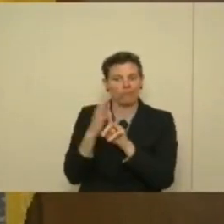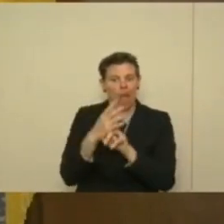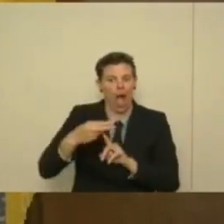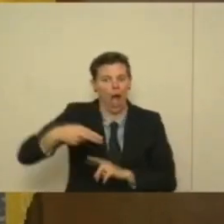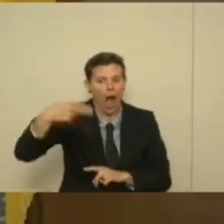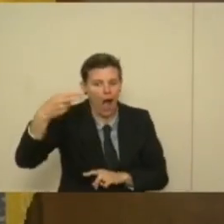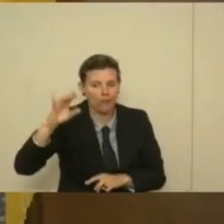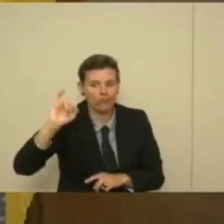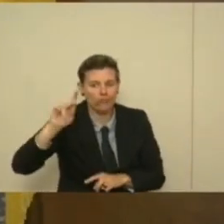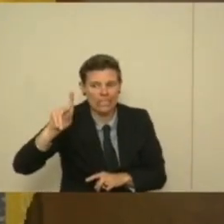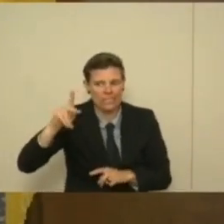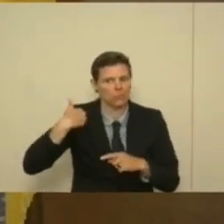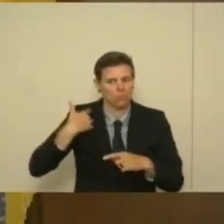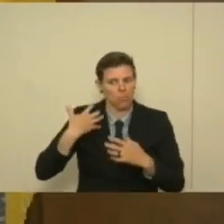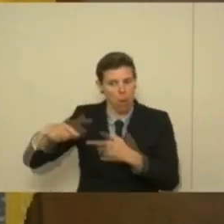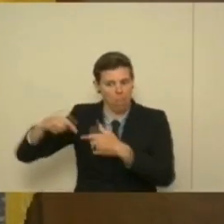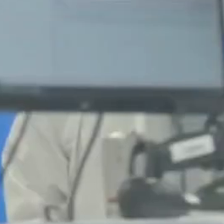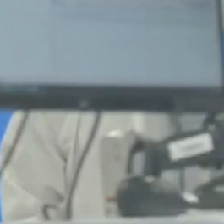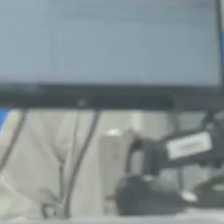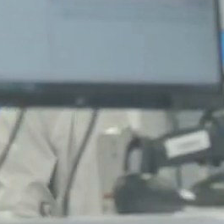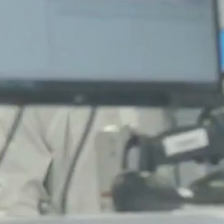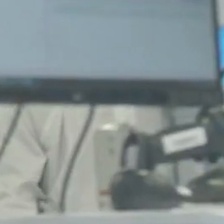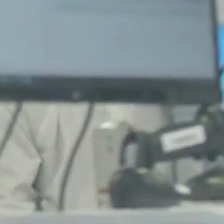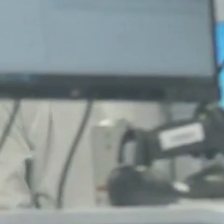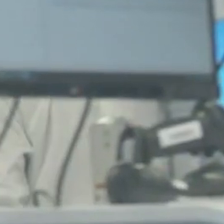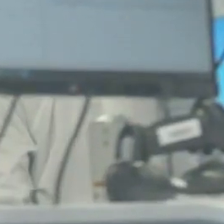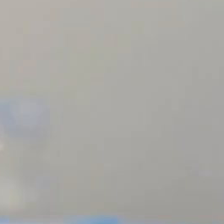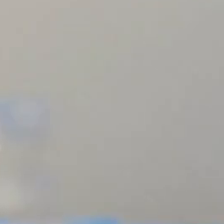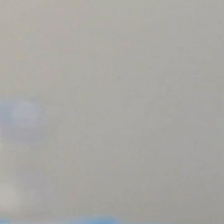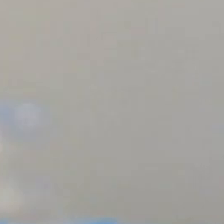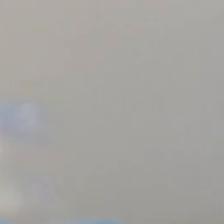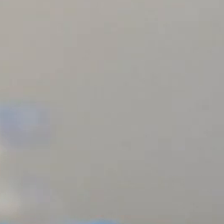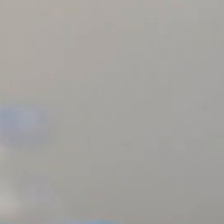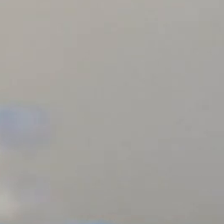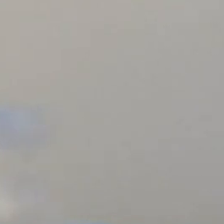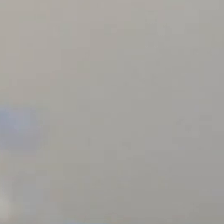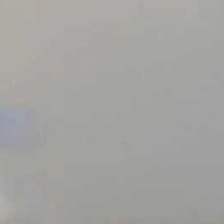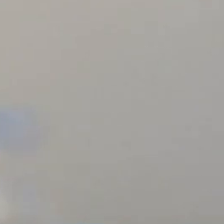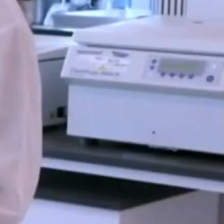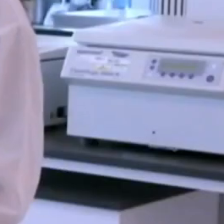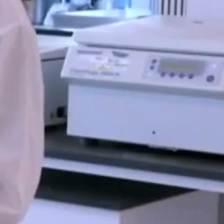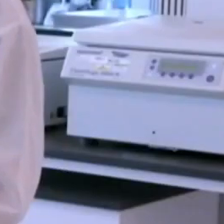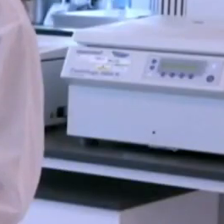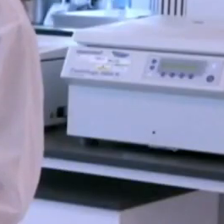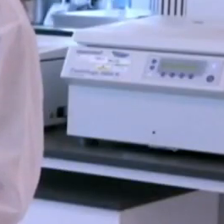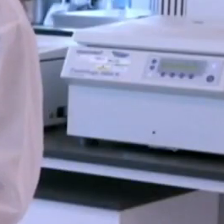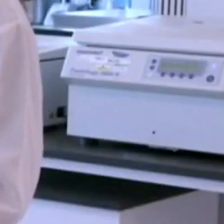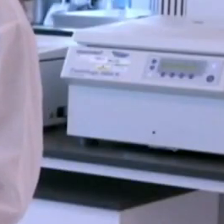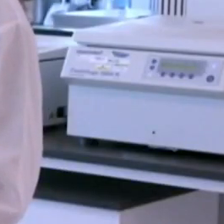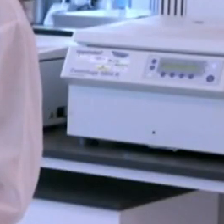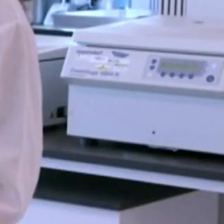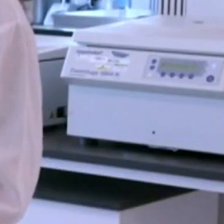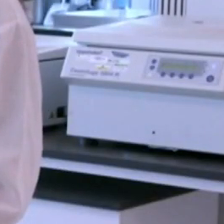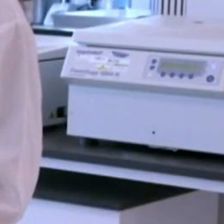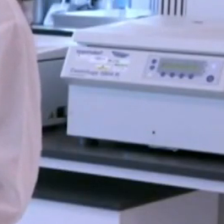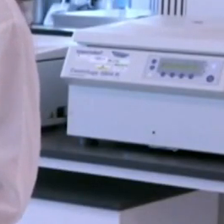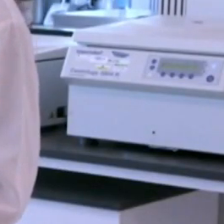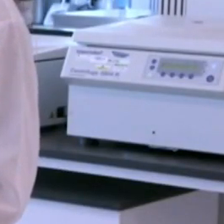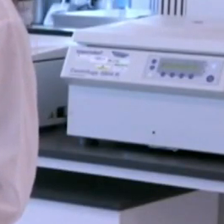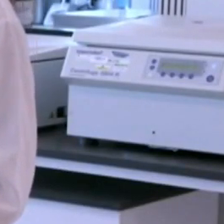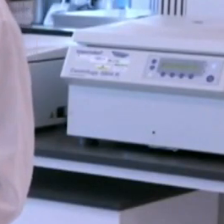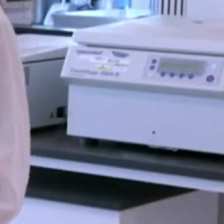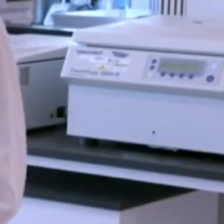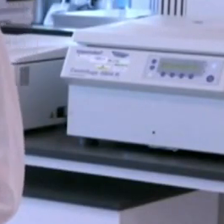The educators would also be in that group. Then the focus will be on the rest of the population, but it will all depend on how much vaccine